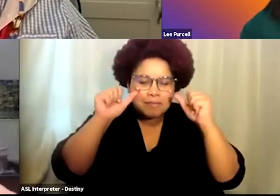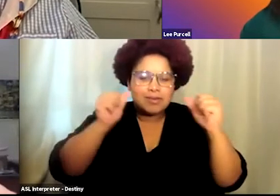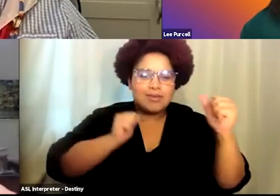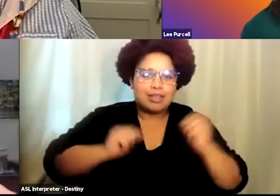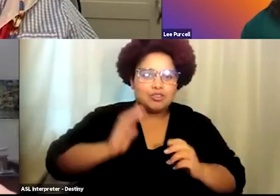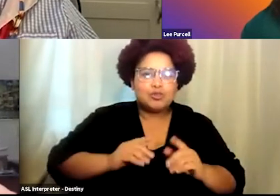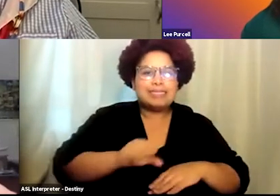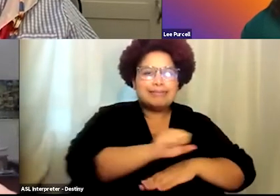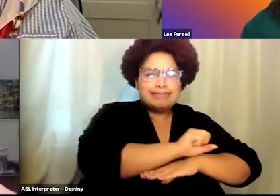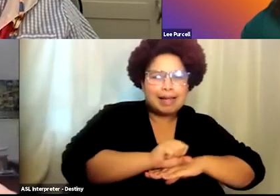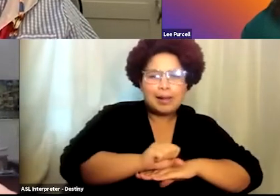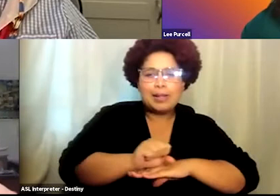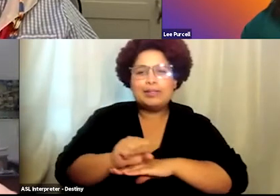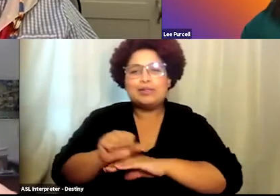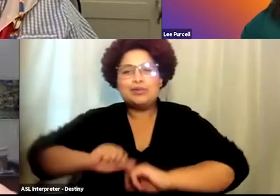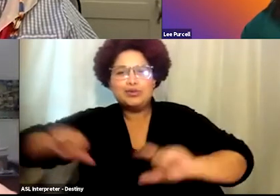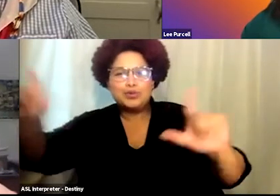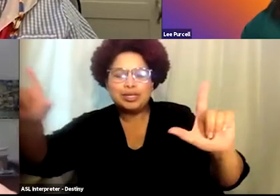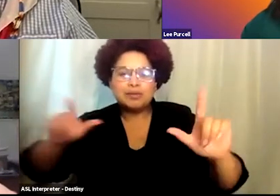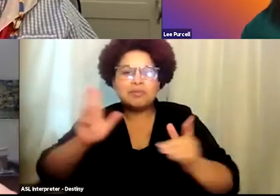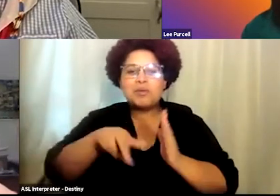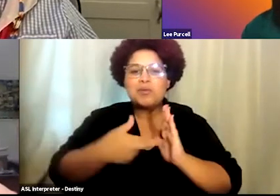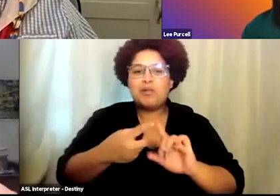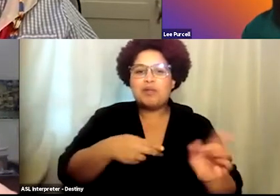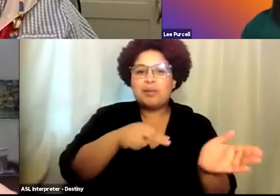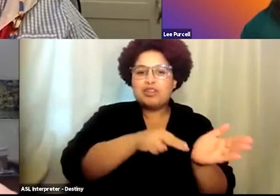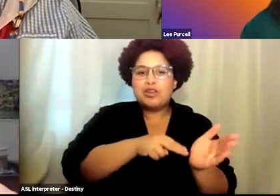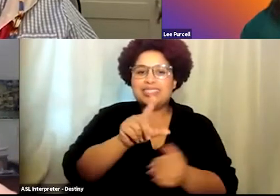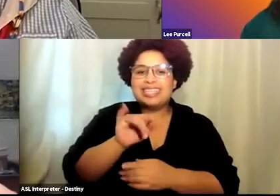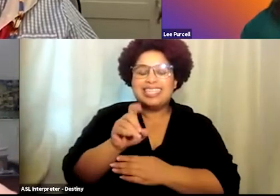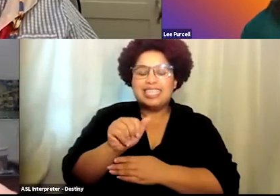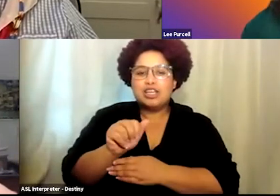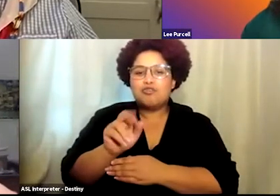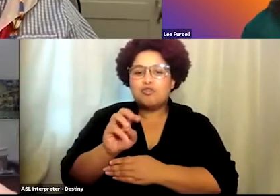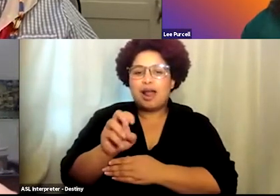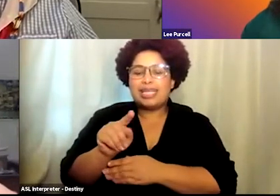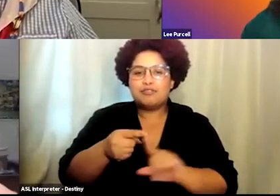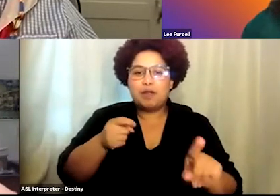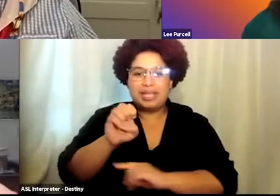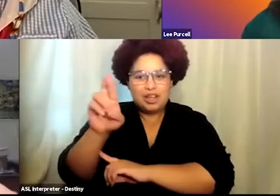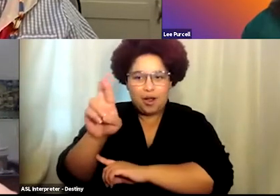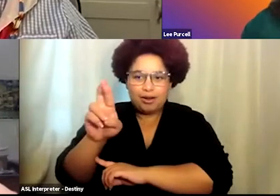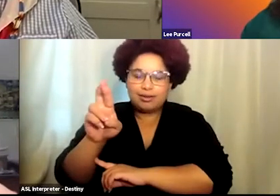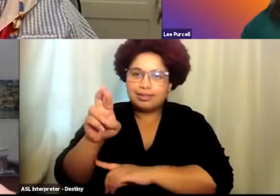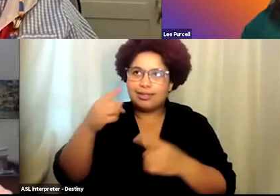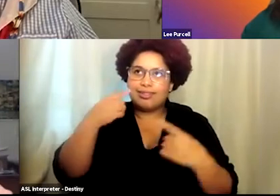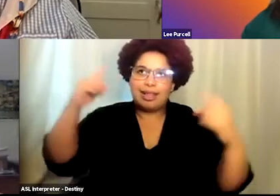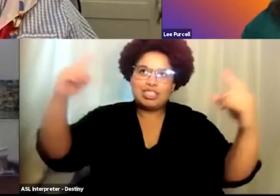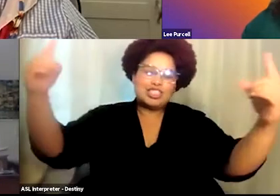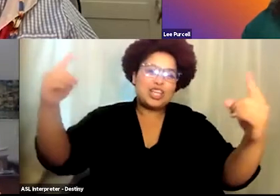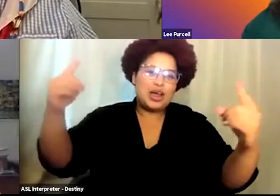screen, who many people know from her role as Nurse Lydia Wright on ER, the legendary series